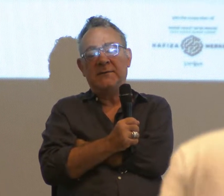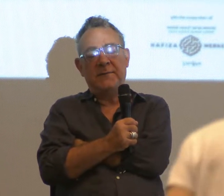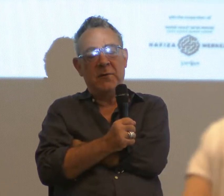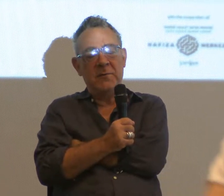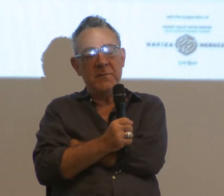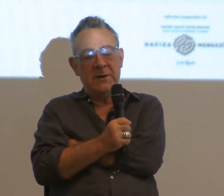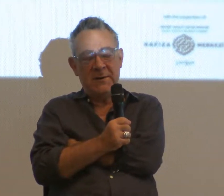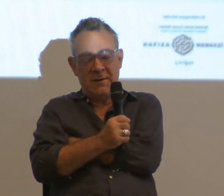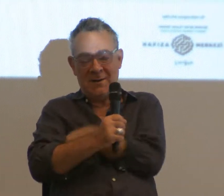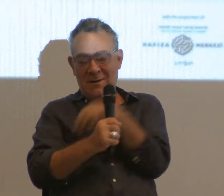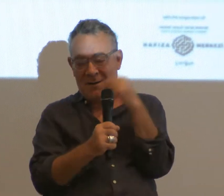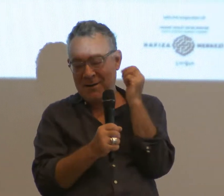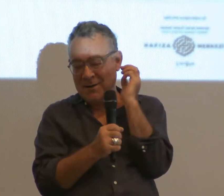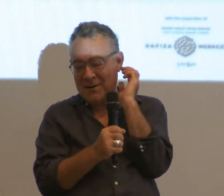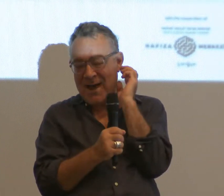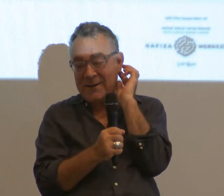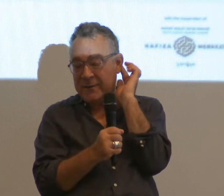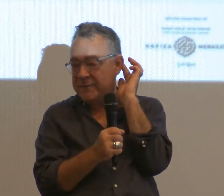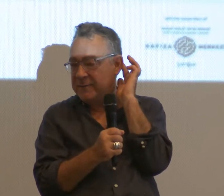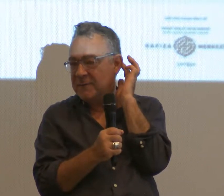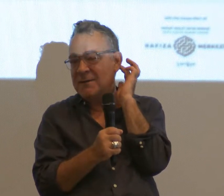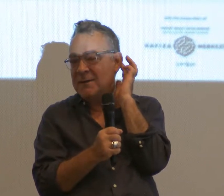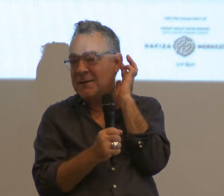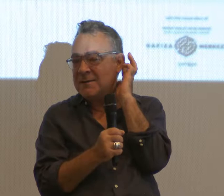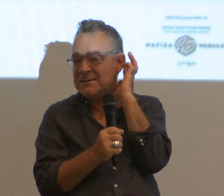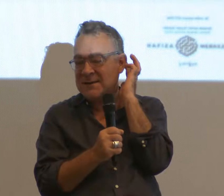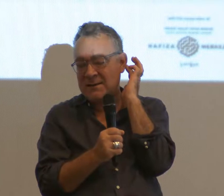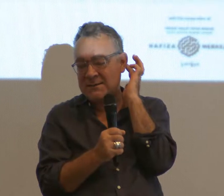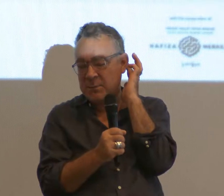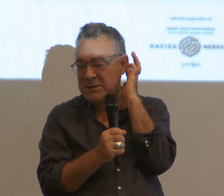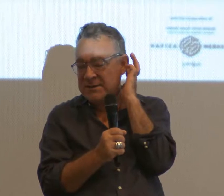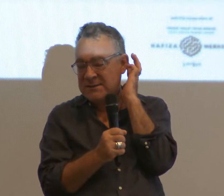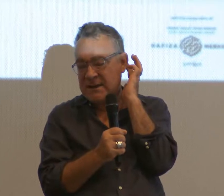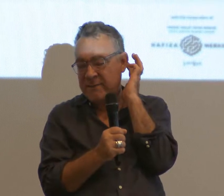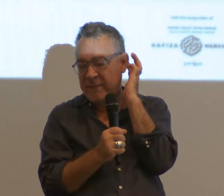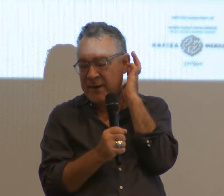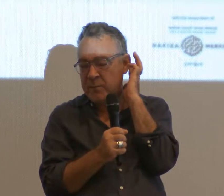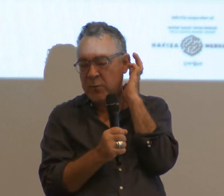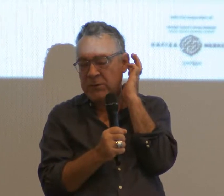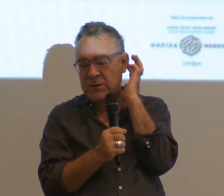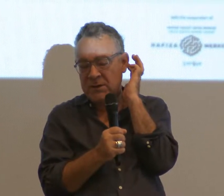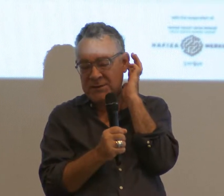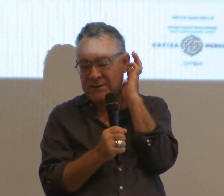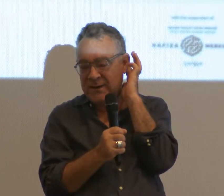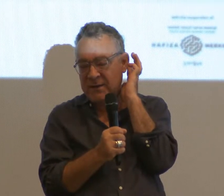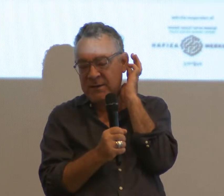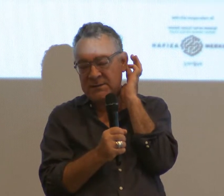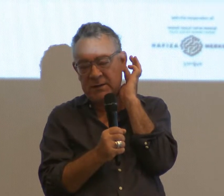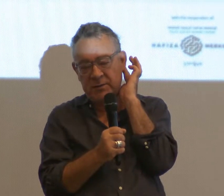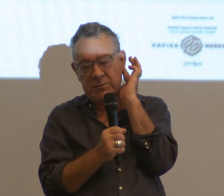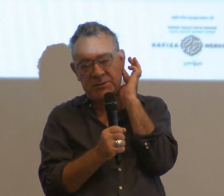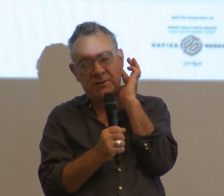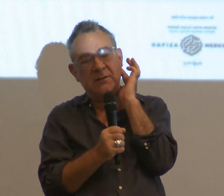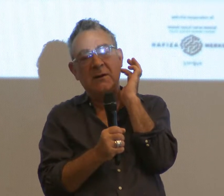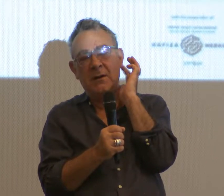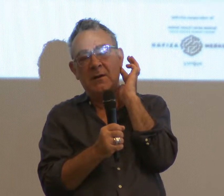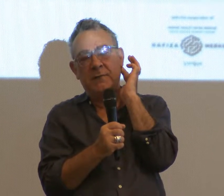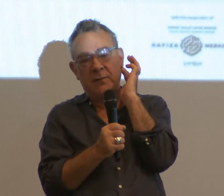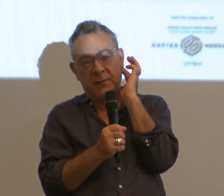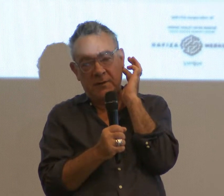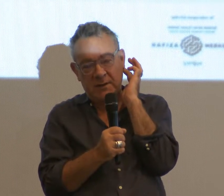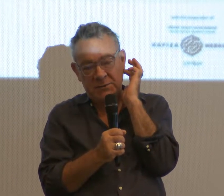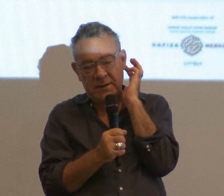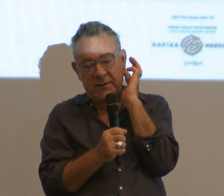he is the former head of cells which is a very important argentinian institution